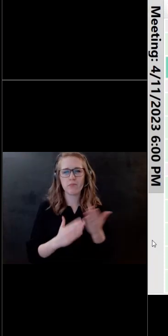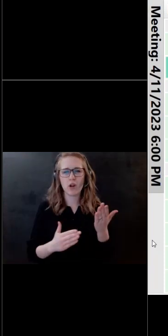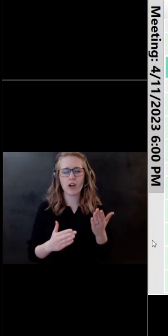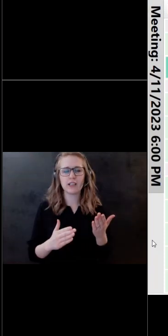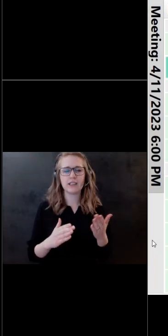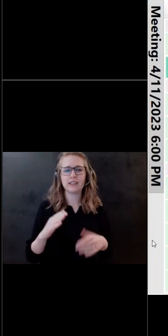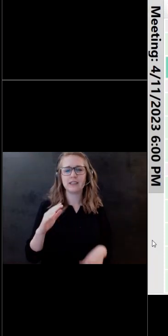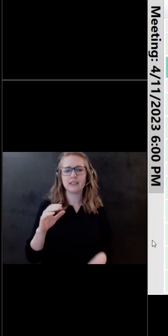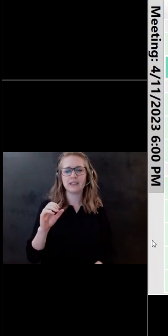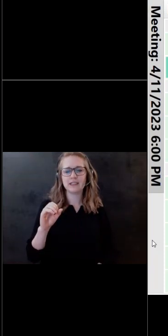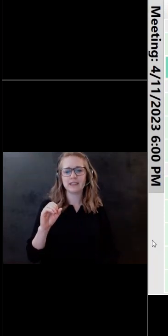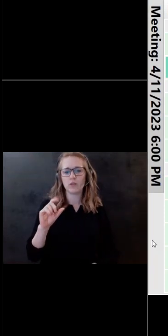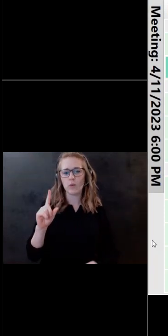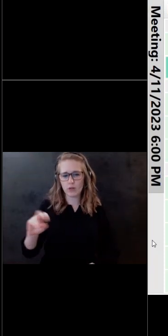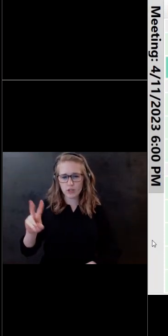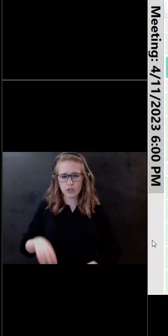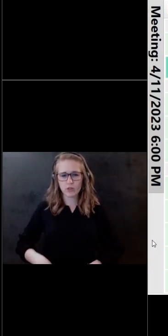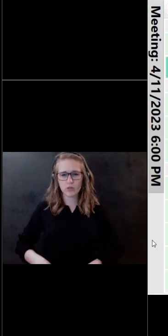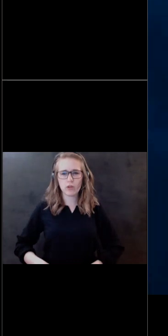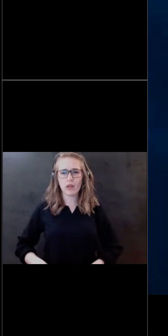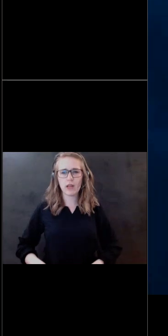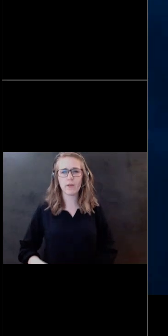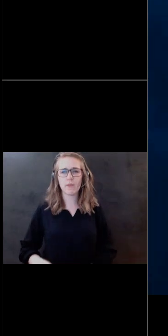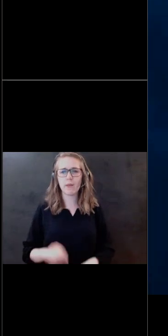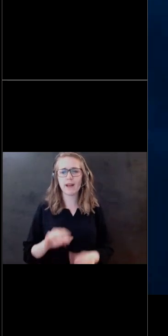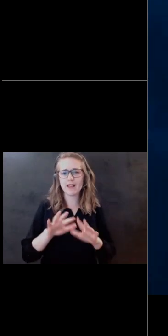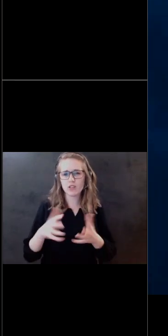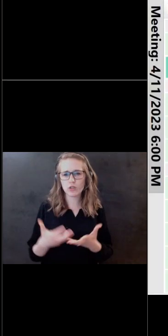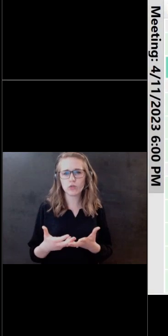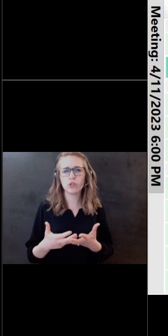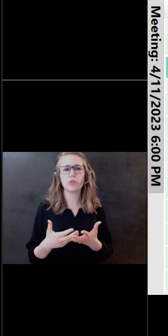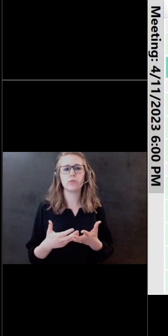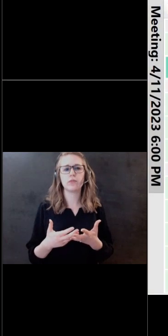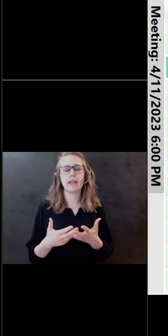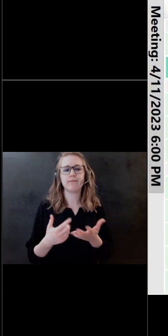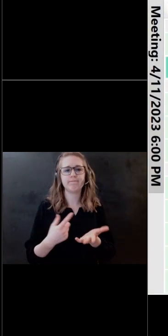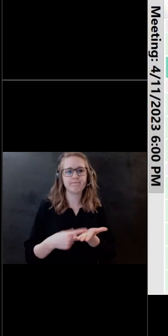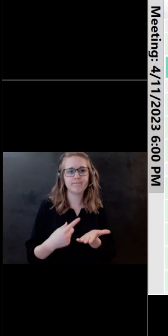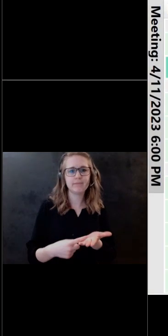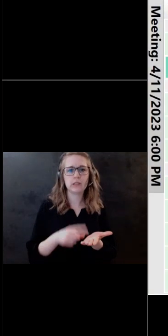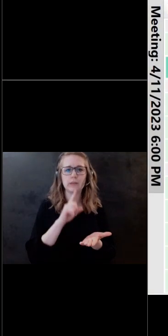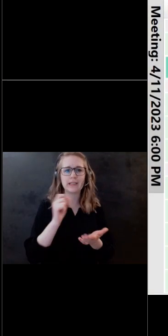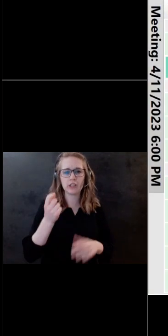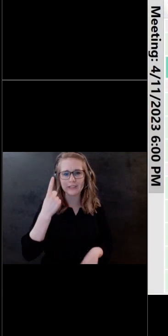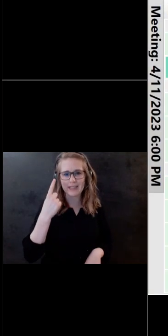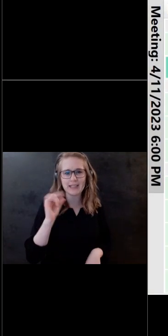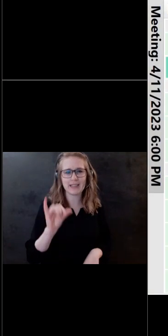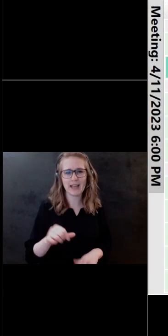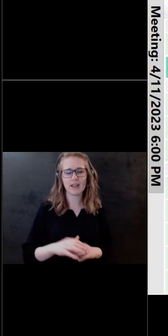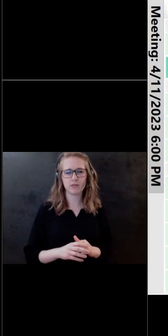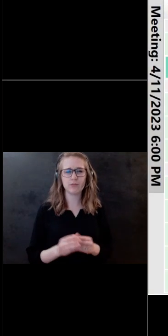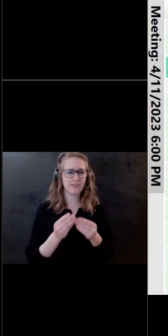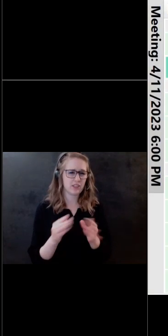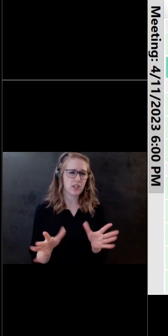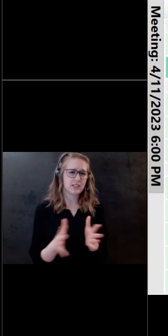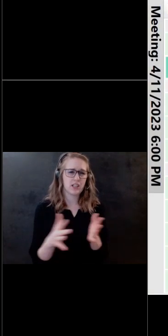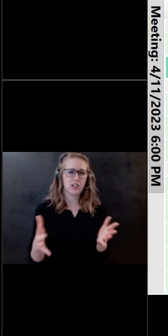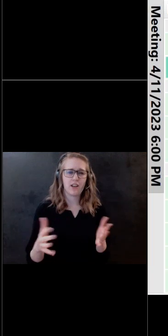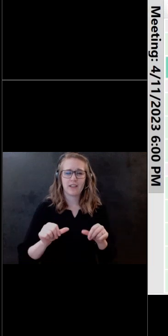102, but just as a group going over it and understanding that we have lost a lot of our